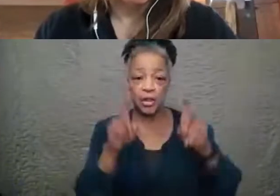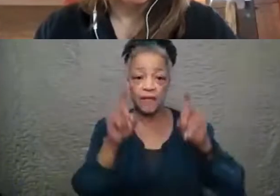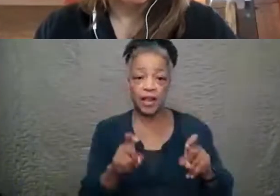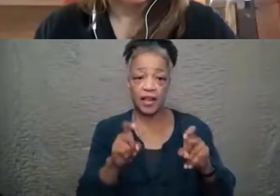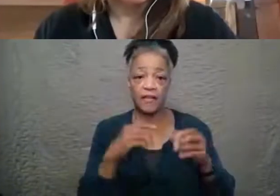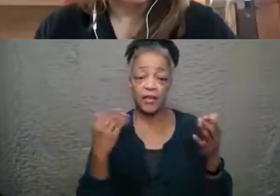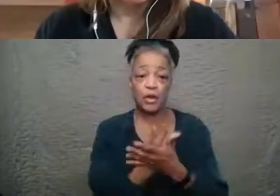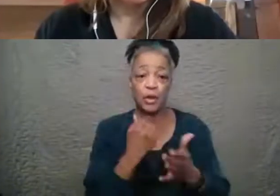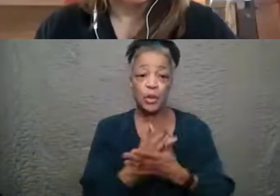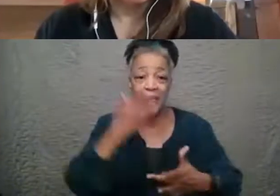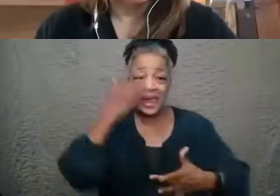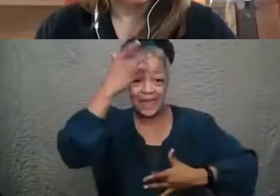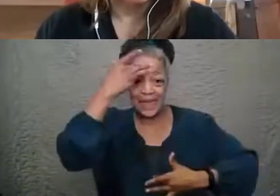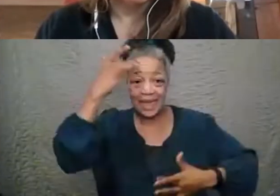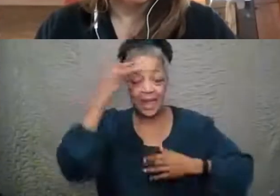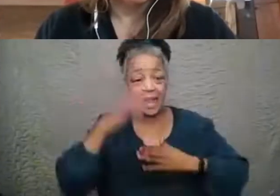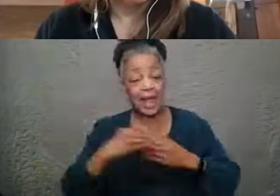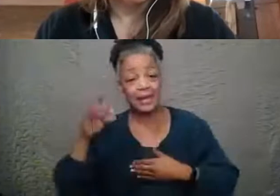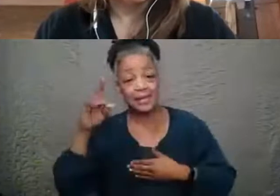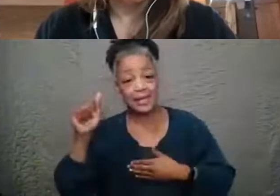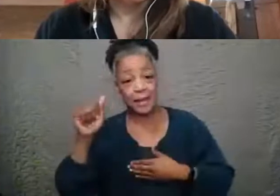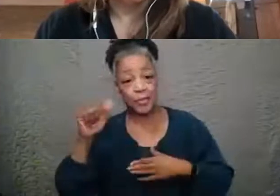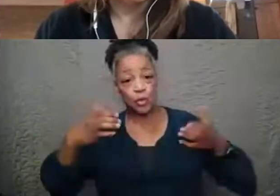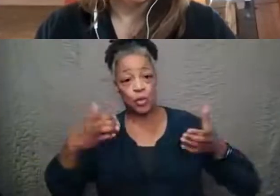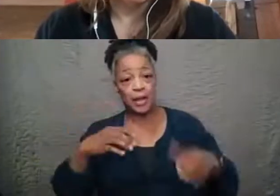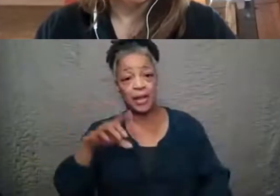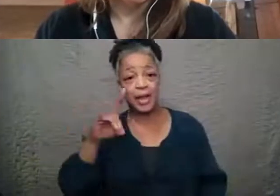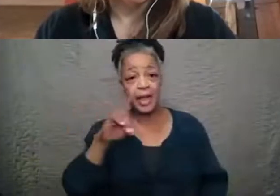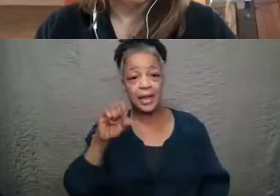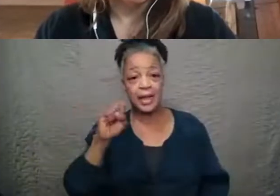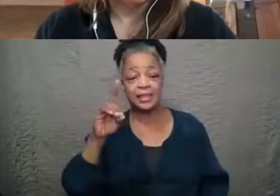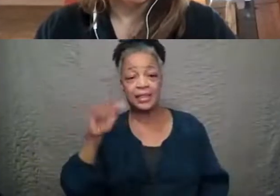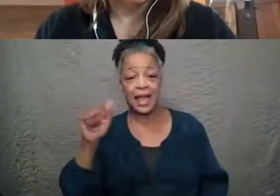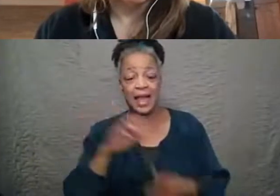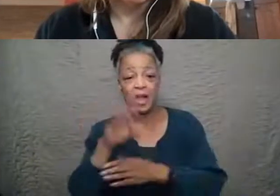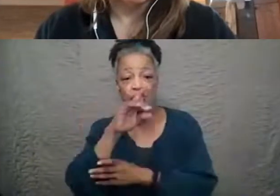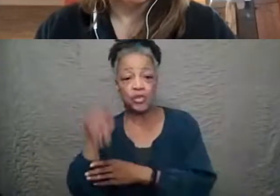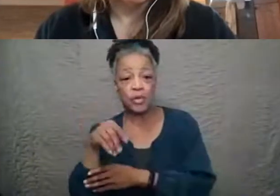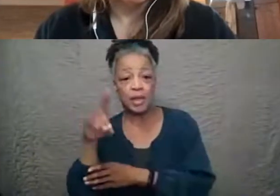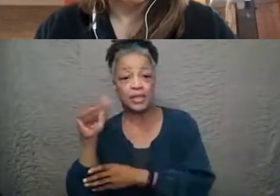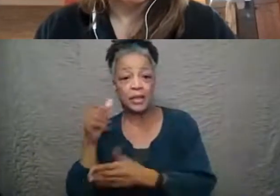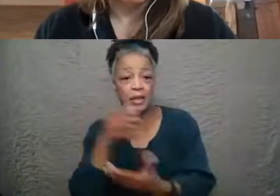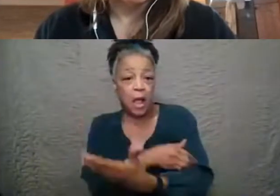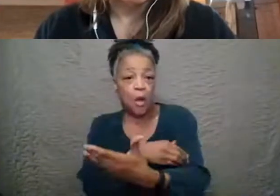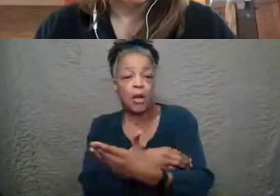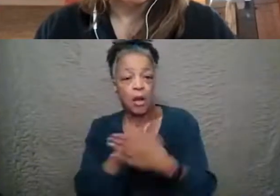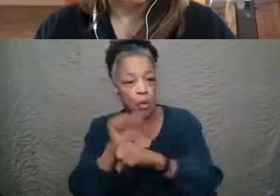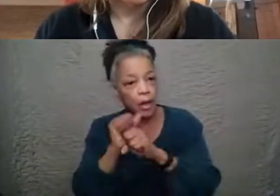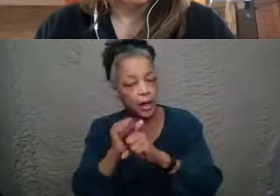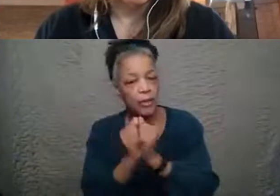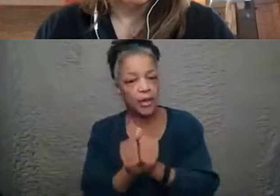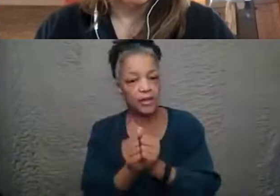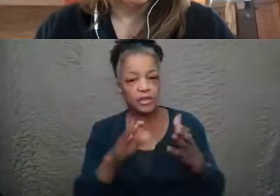and disabled cohort that Senior and Disability Action and Detroit Disability Power are working on. So please share that.